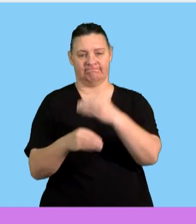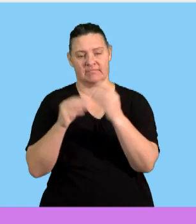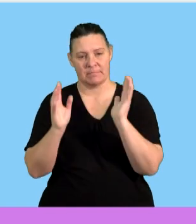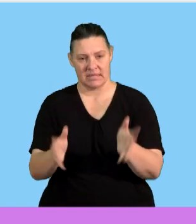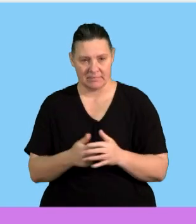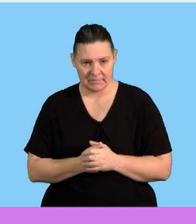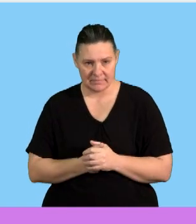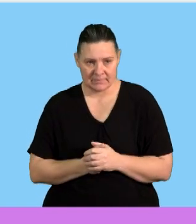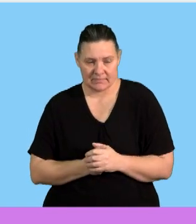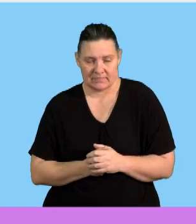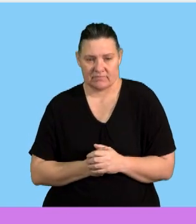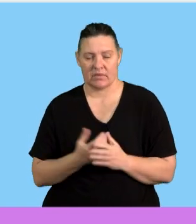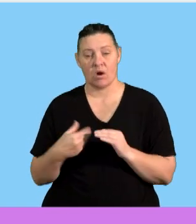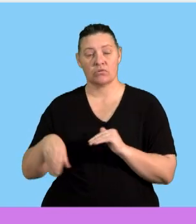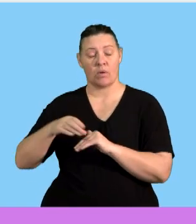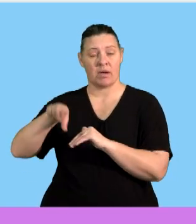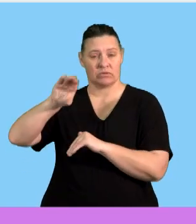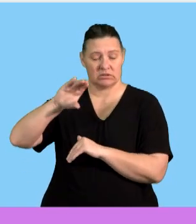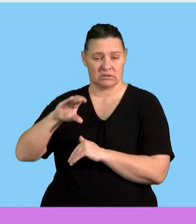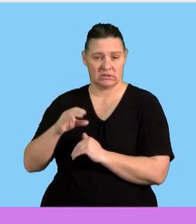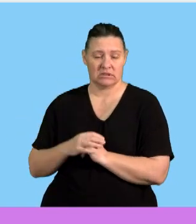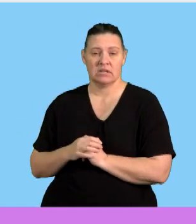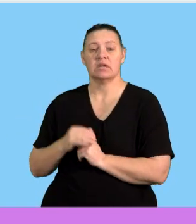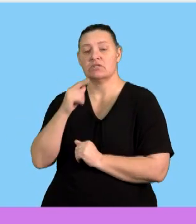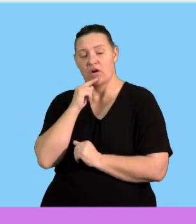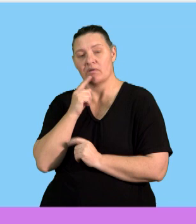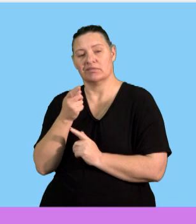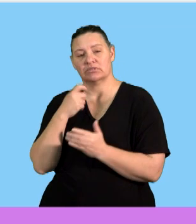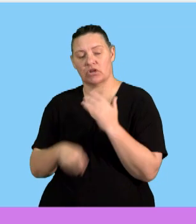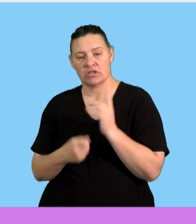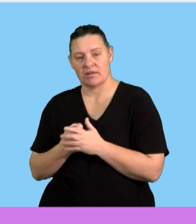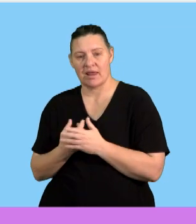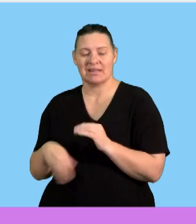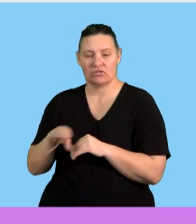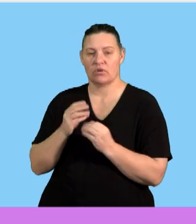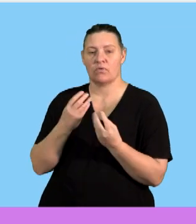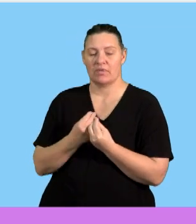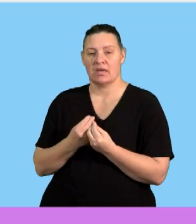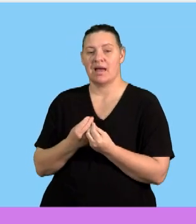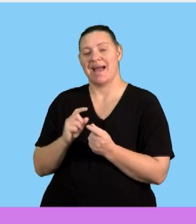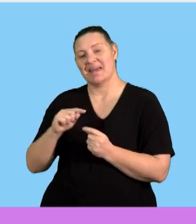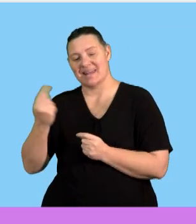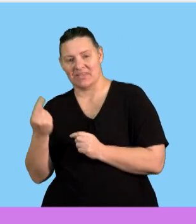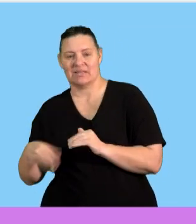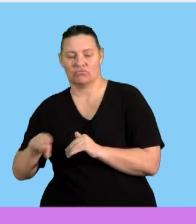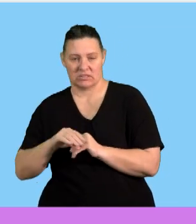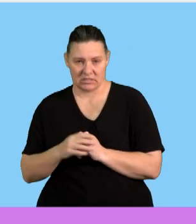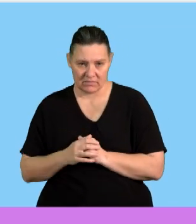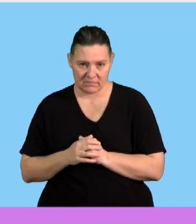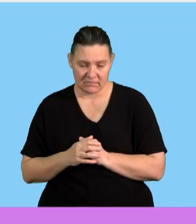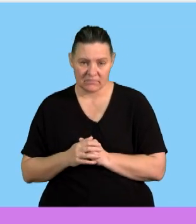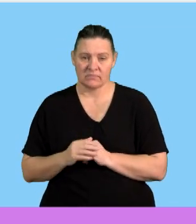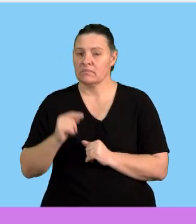year. Compound interest, the interest charge in addition to another interest.